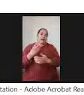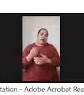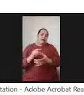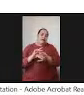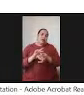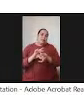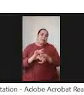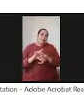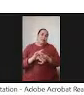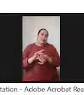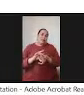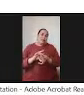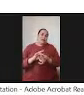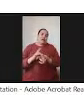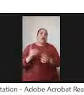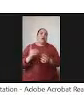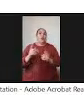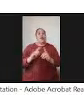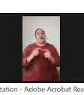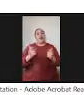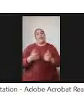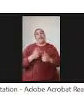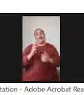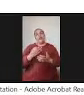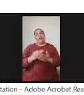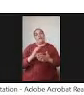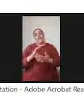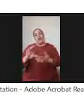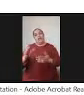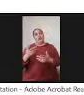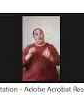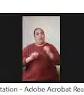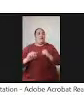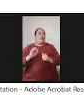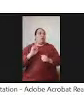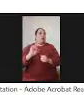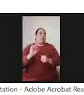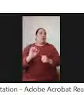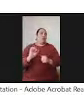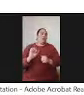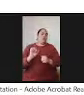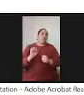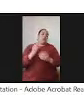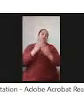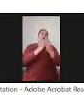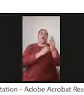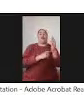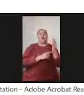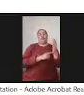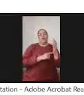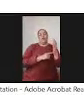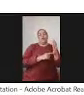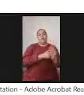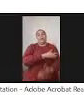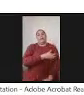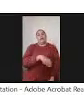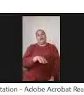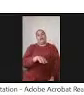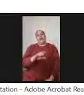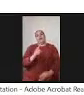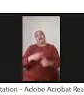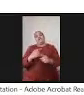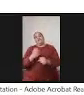that committees will be funded in order to perform their constitutional mandates and functions.